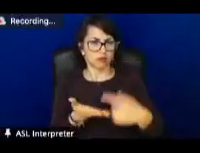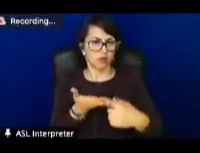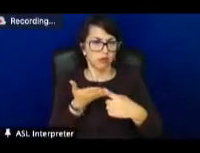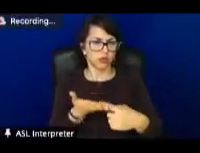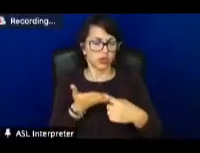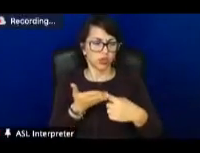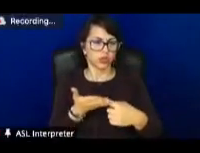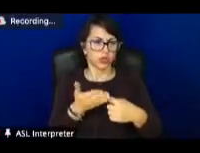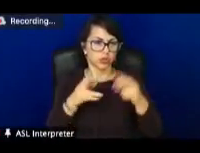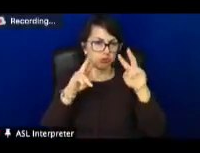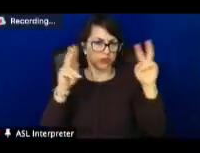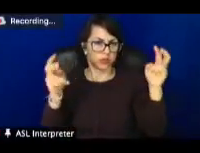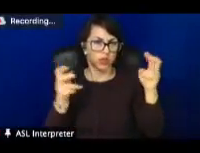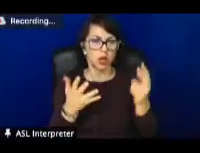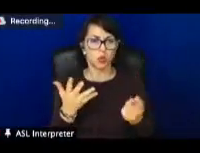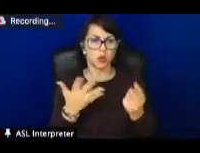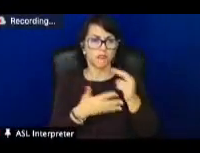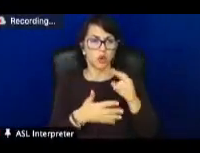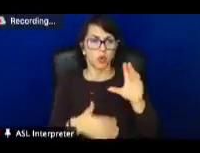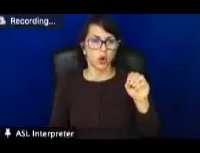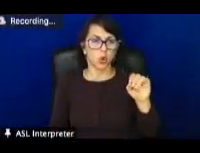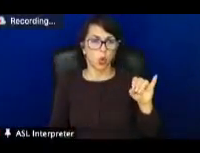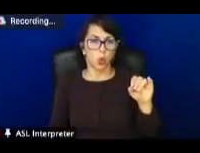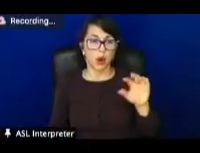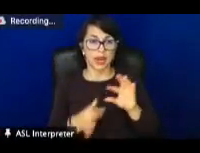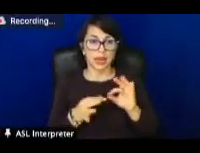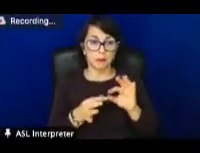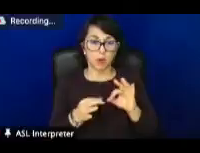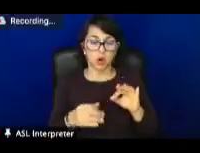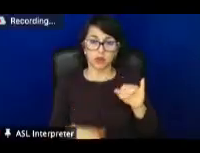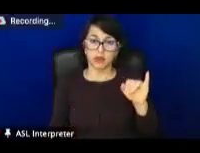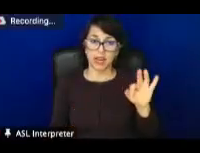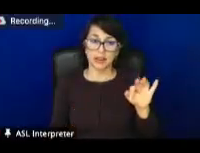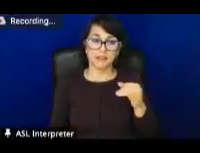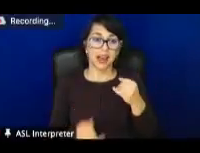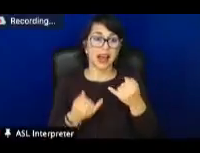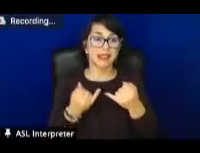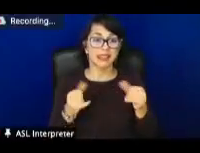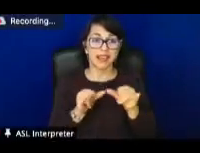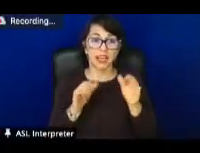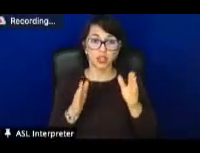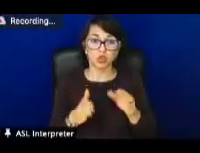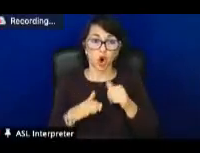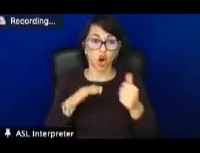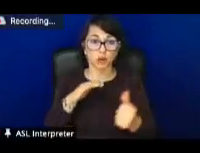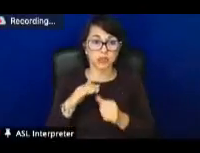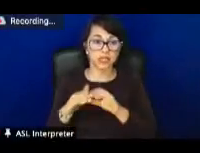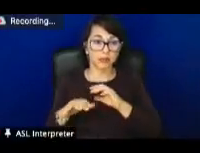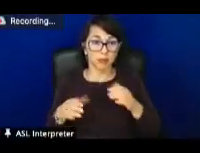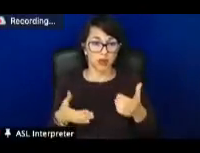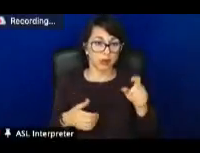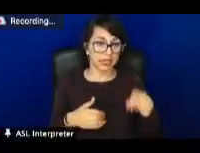the review of COI input, if the line drawer subcommittee is going to need additional staff support and